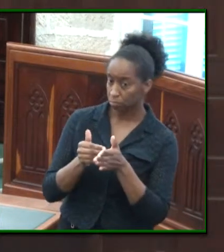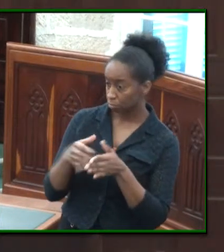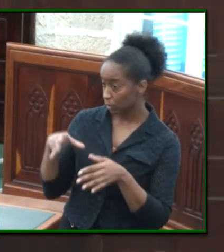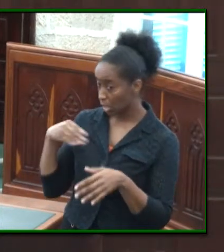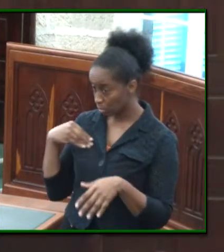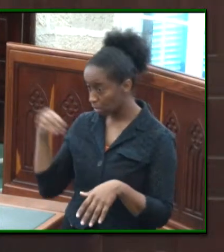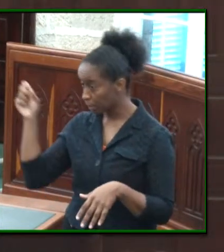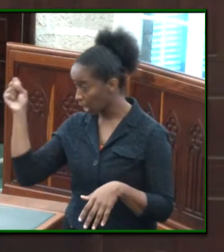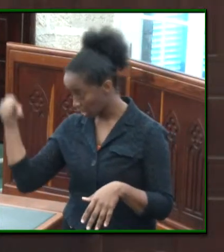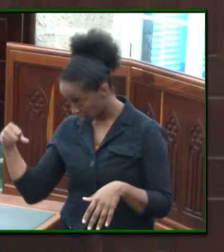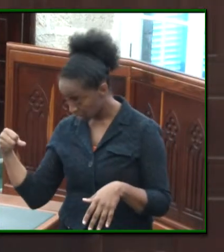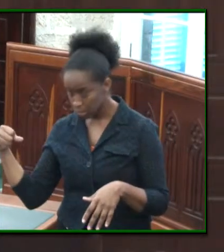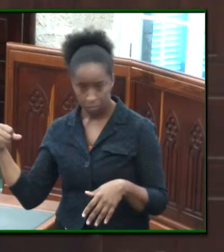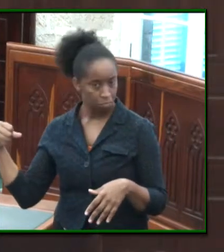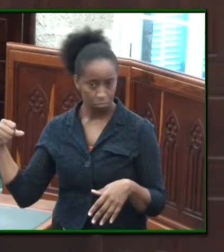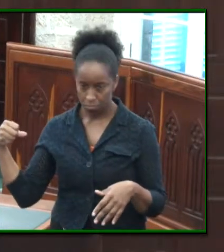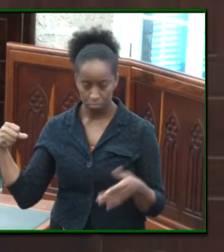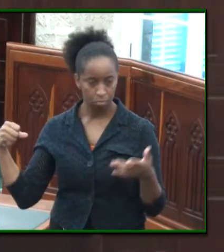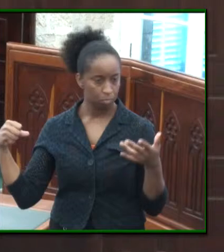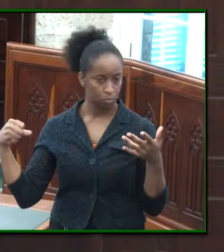it.